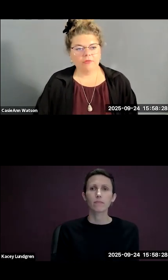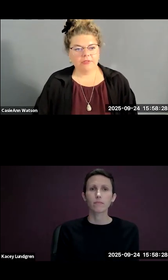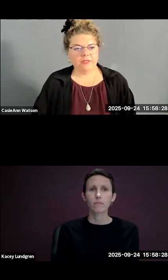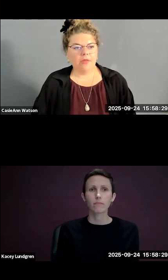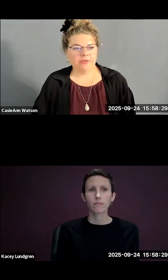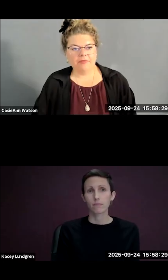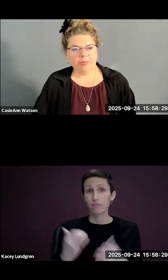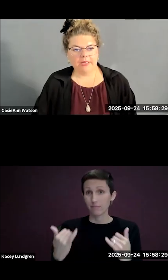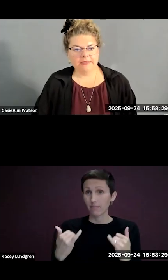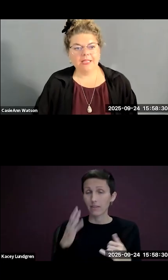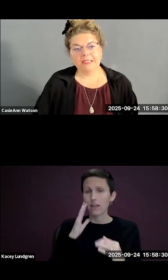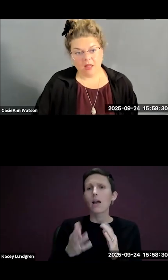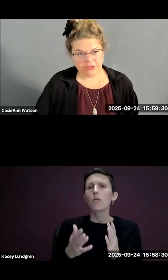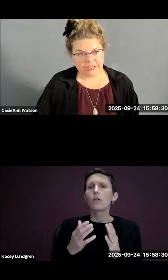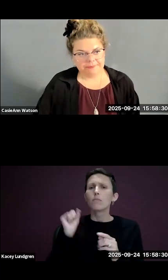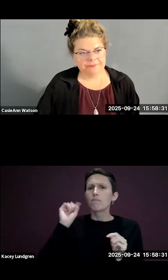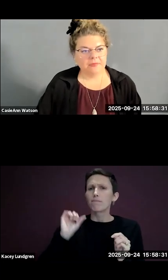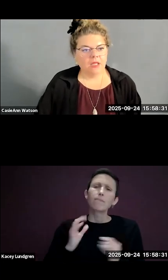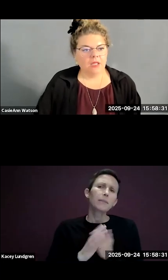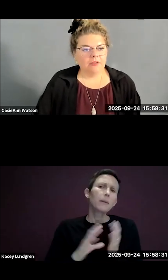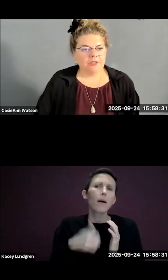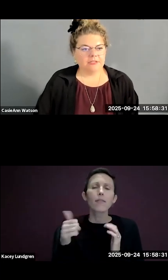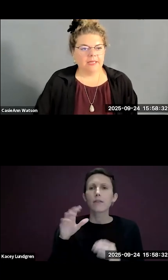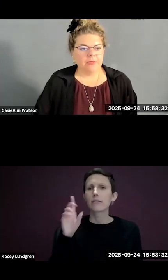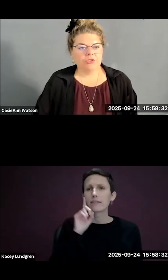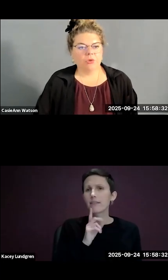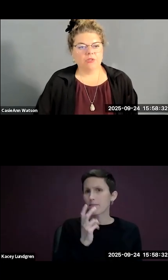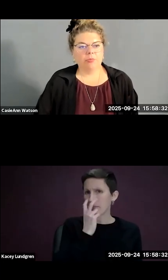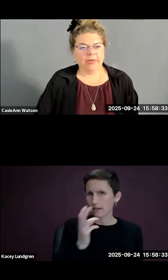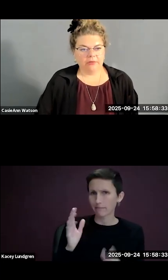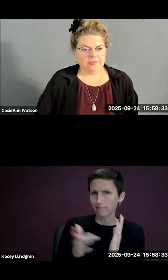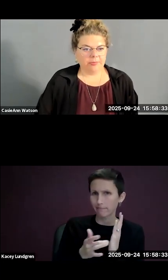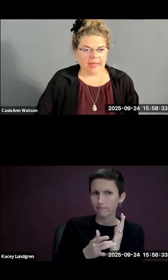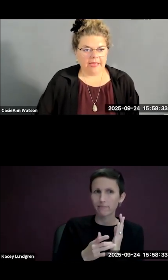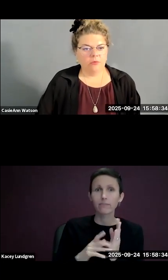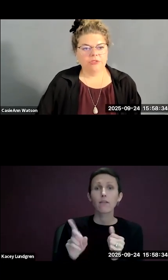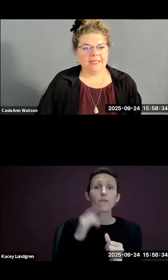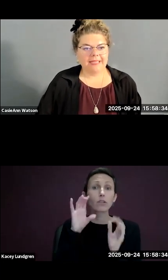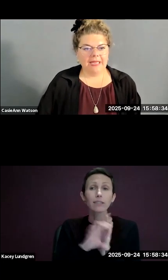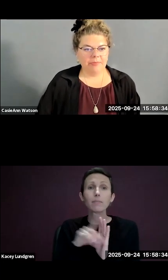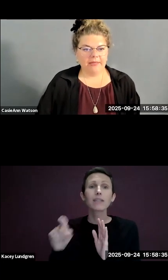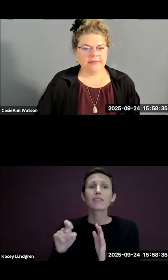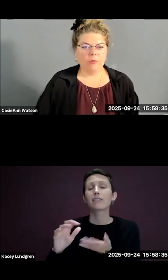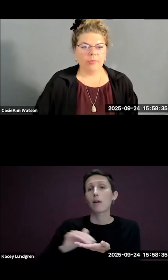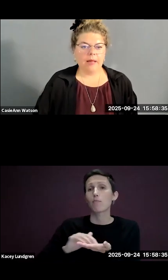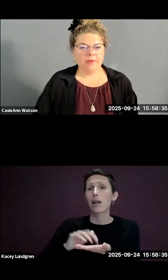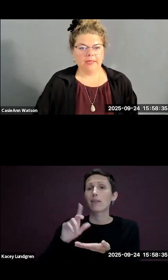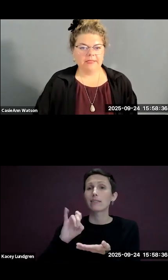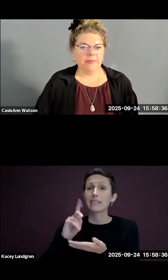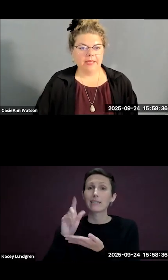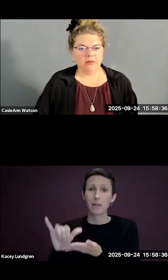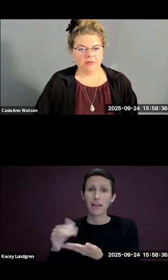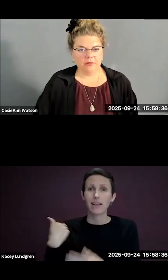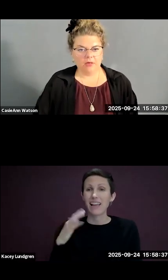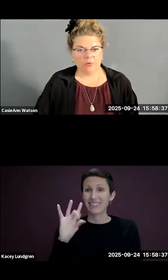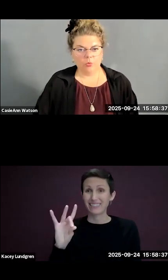Now I'll go over some other deafblind technology. The first image shows a Braille display, which has 8 pins that will